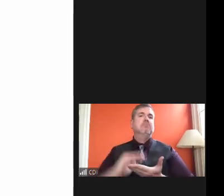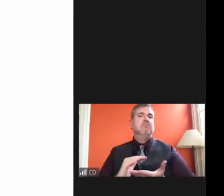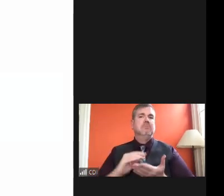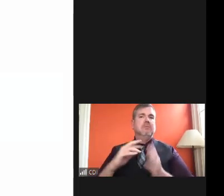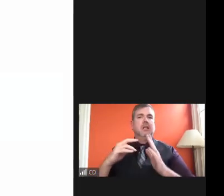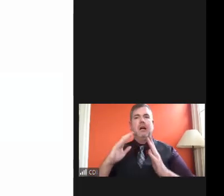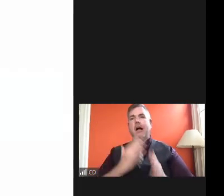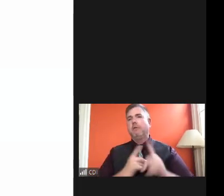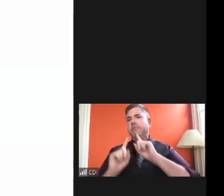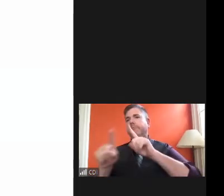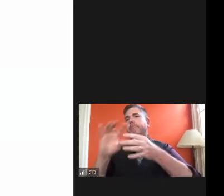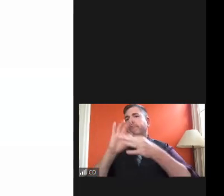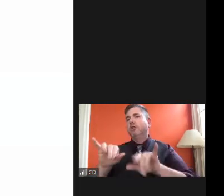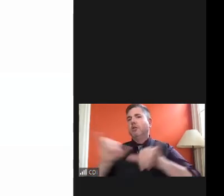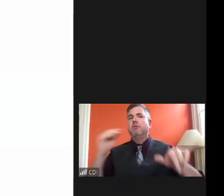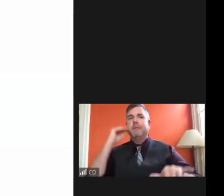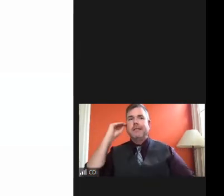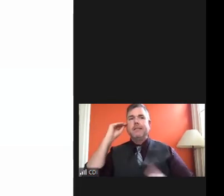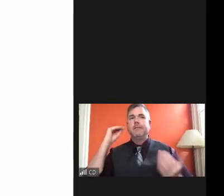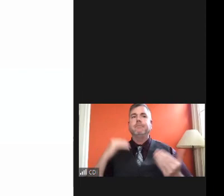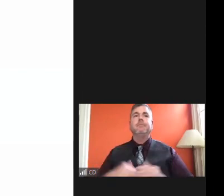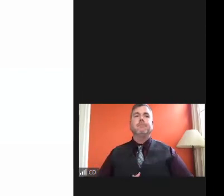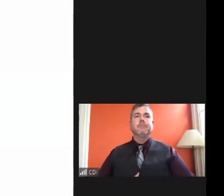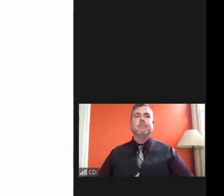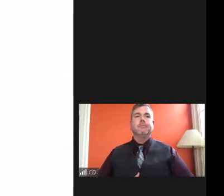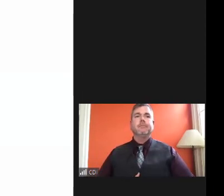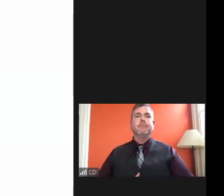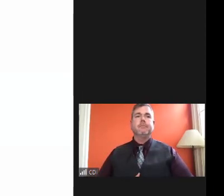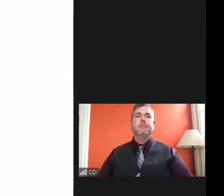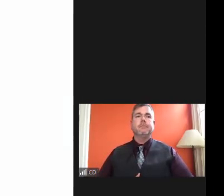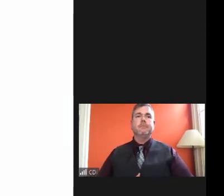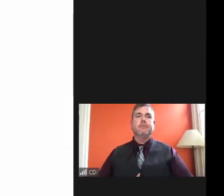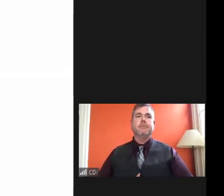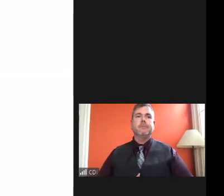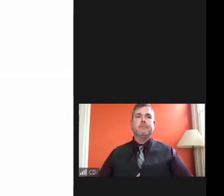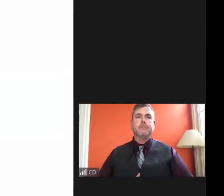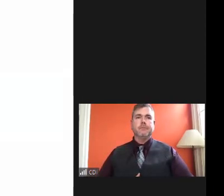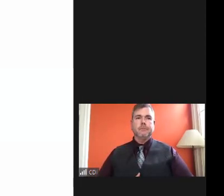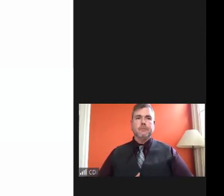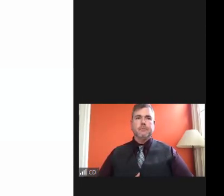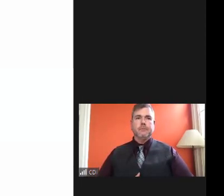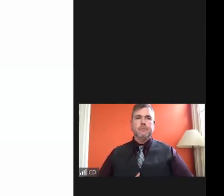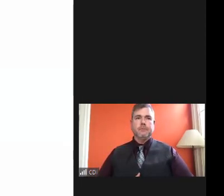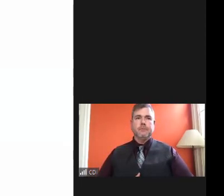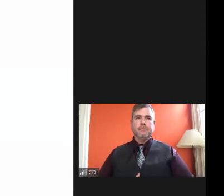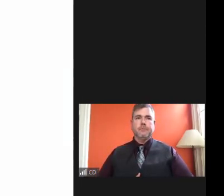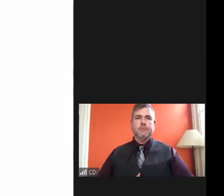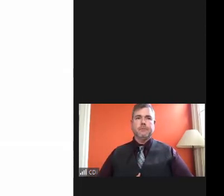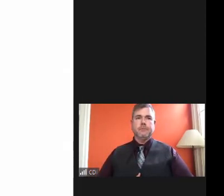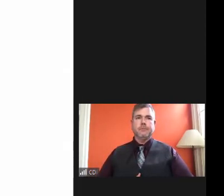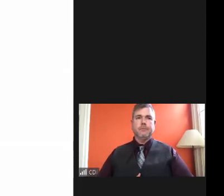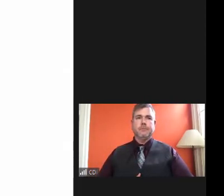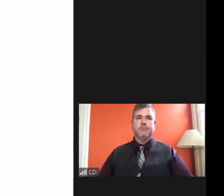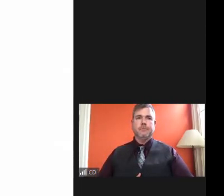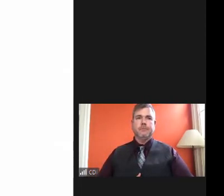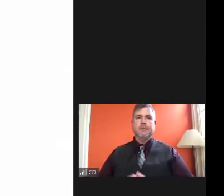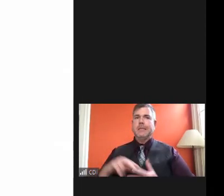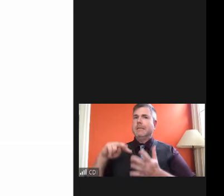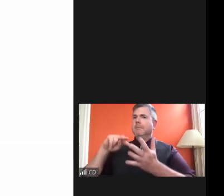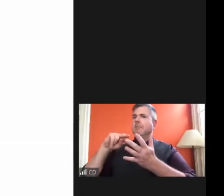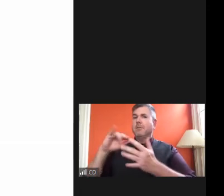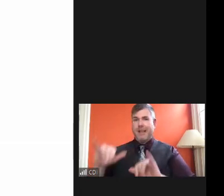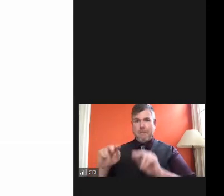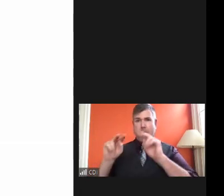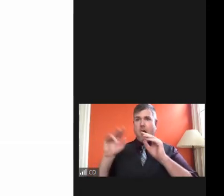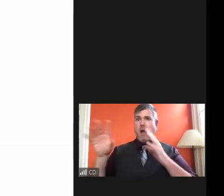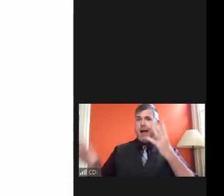It's about 4 out of 5 residents now. And so what this has meant for us was the step that we had taken